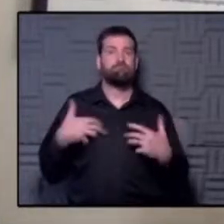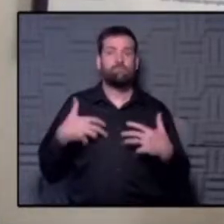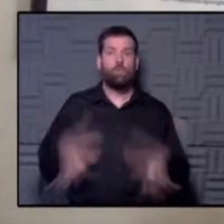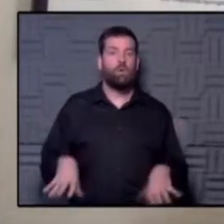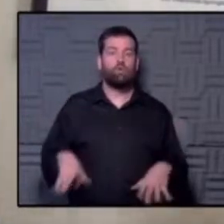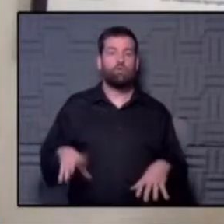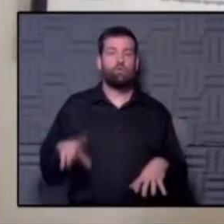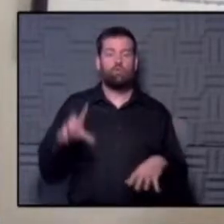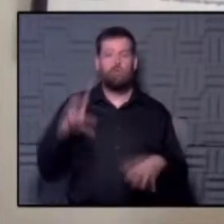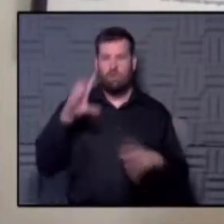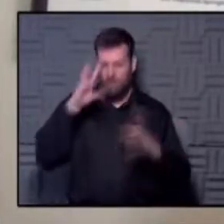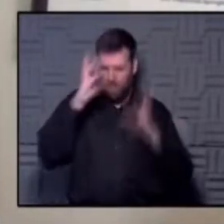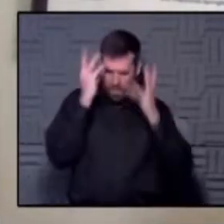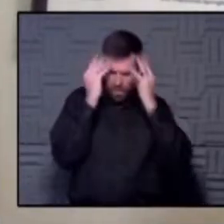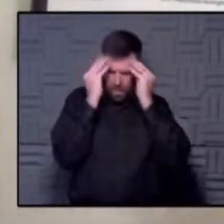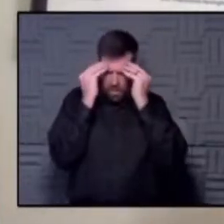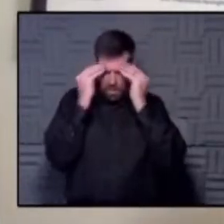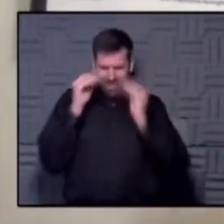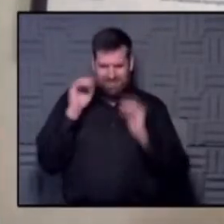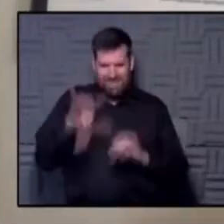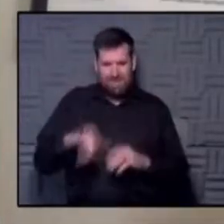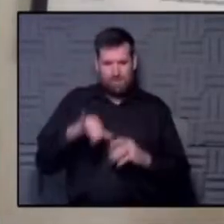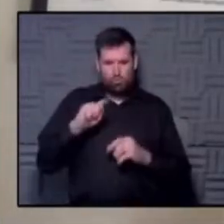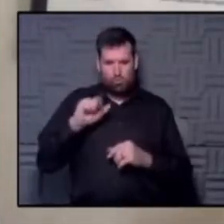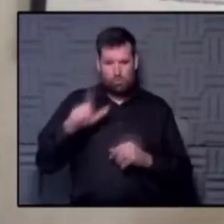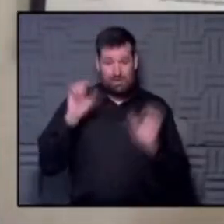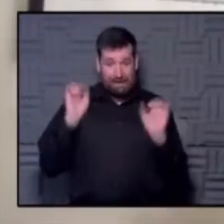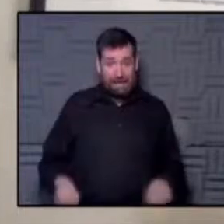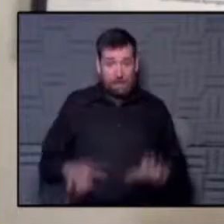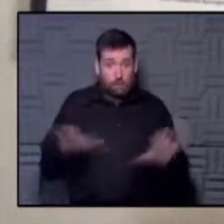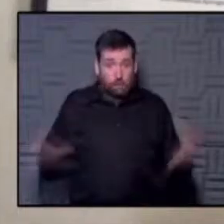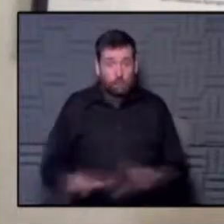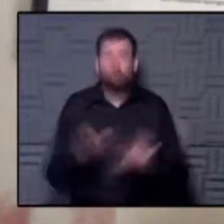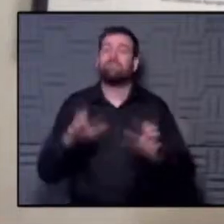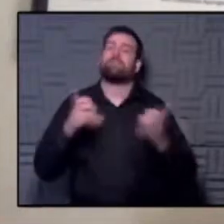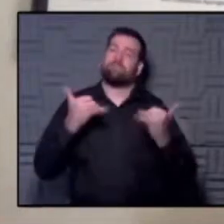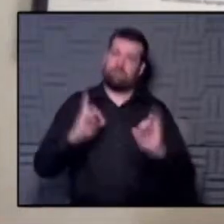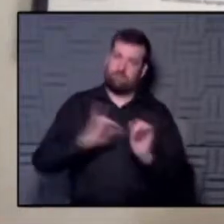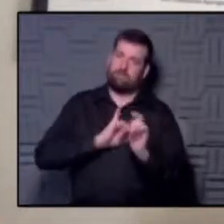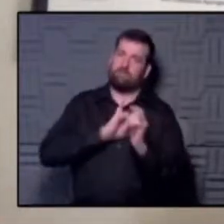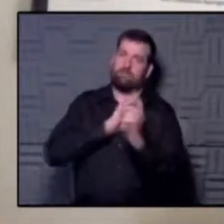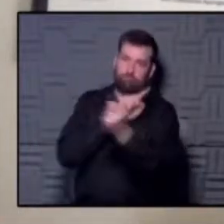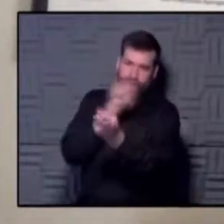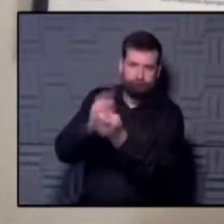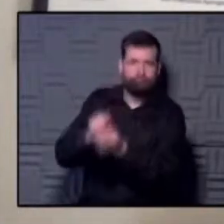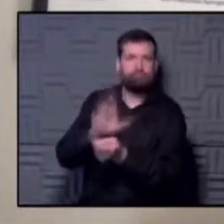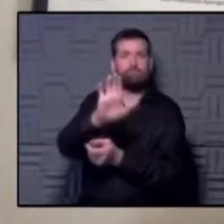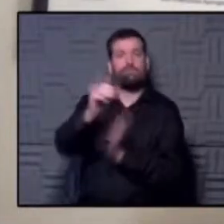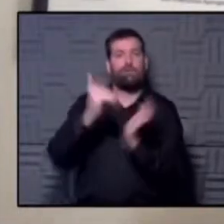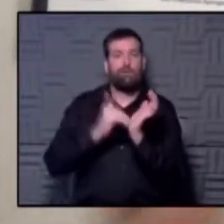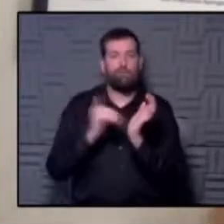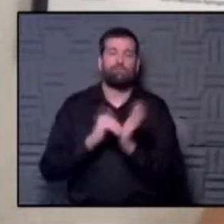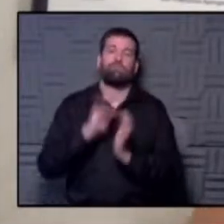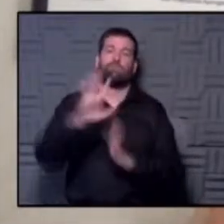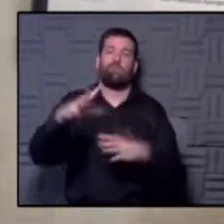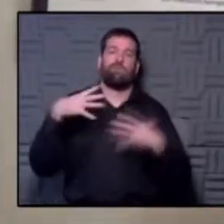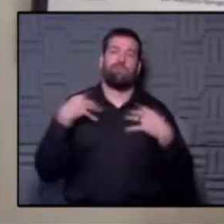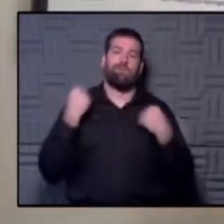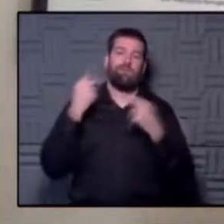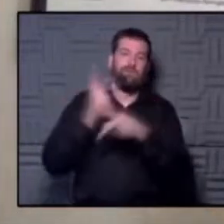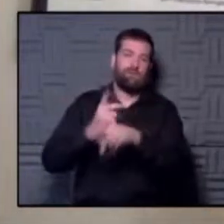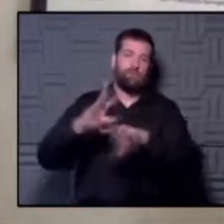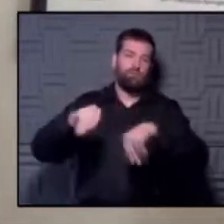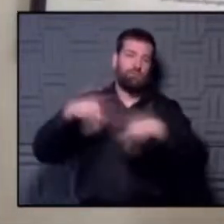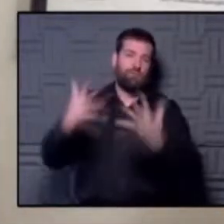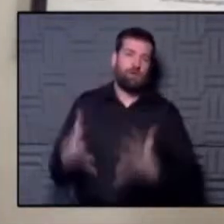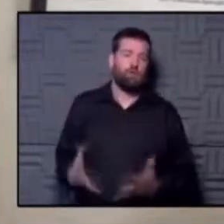think what a digital tool can do. You still need to consult your physician or your healthcare provider when you